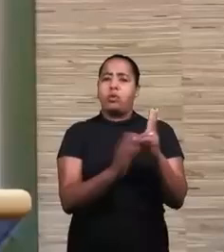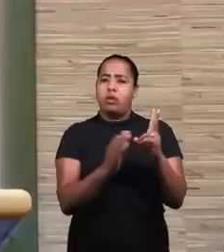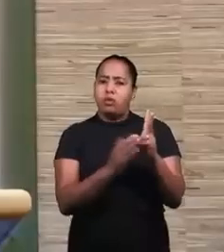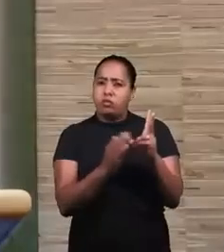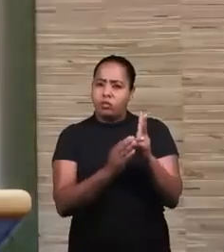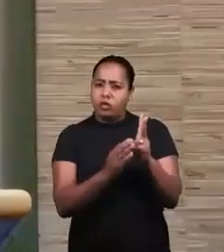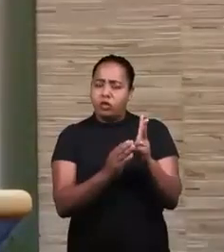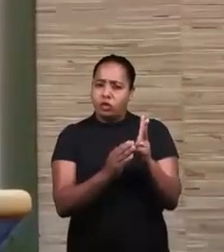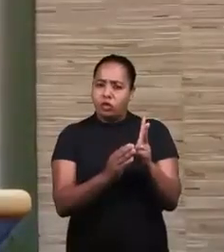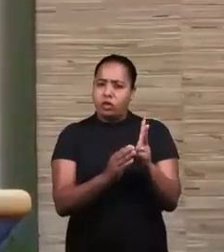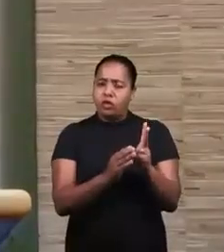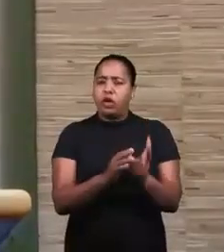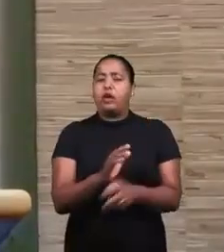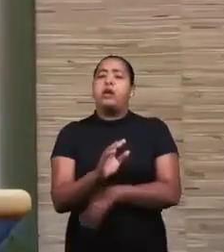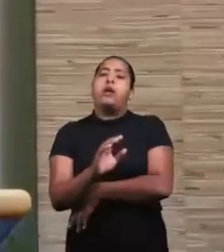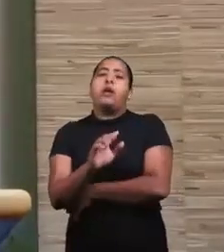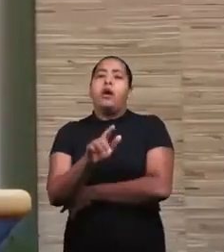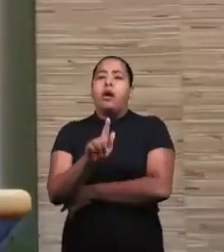and Chapixama.